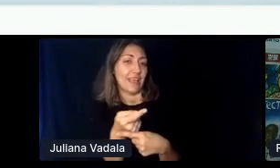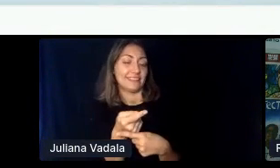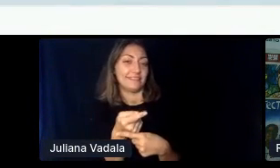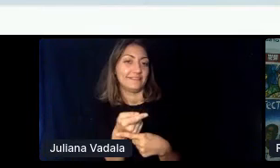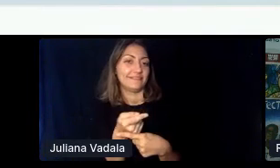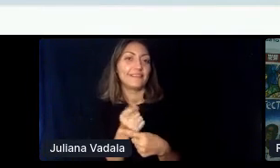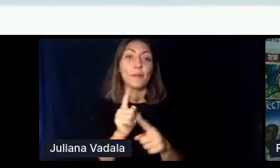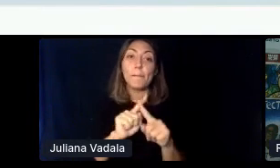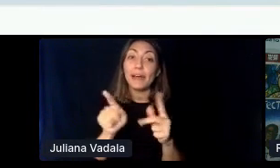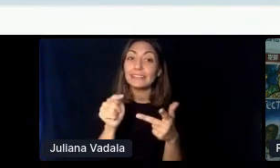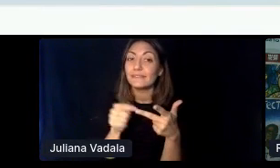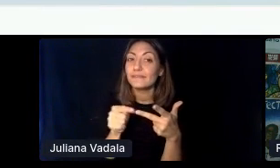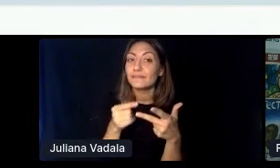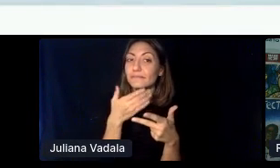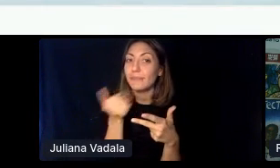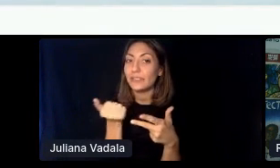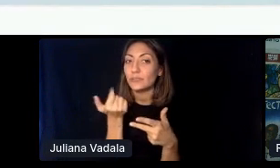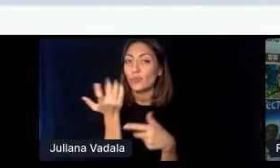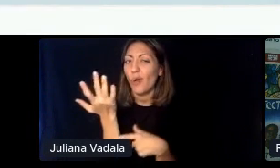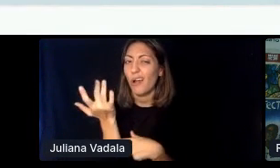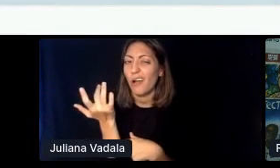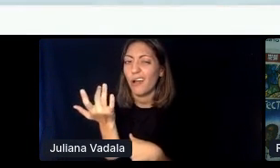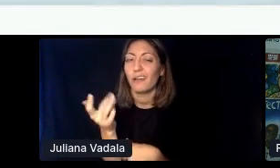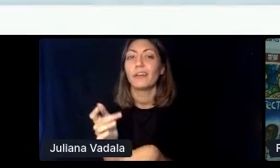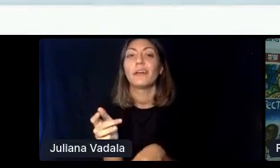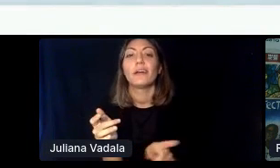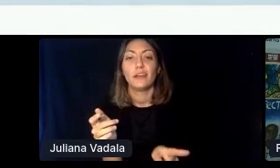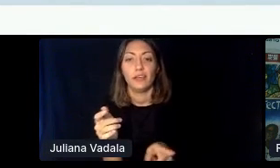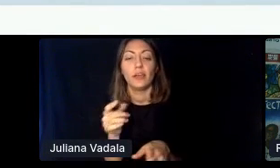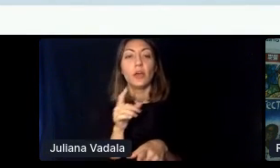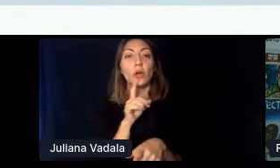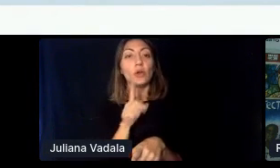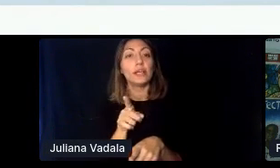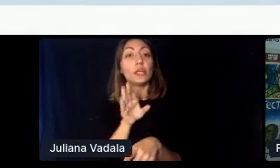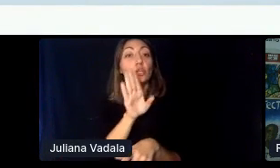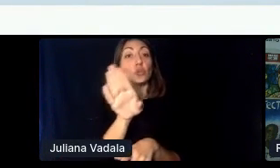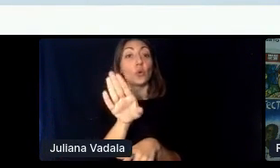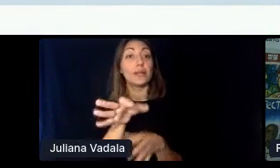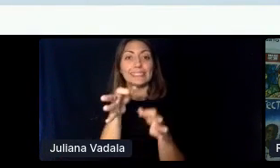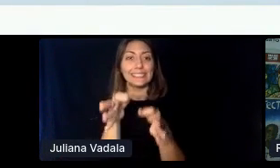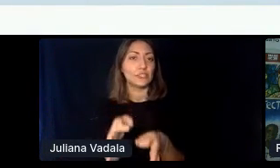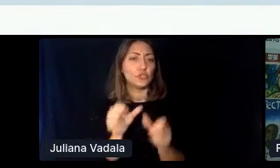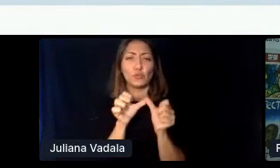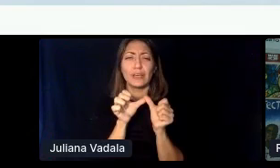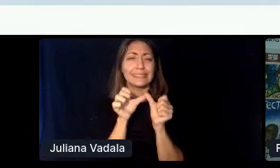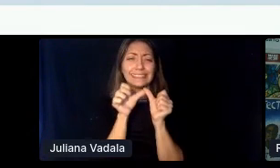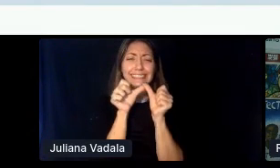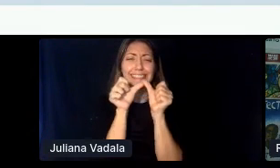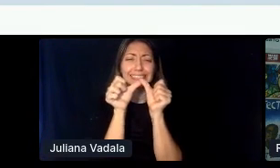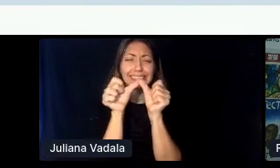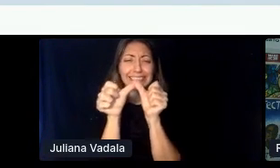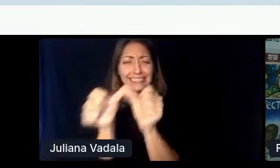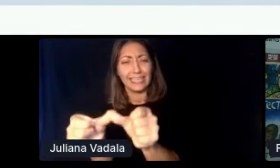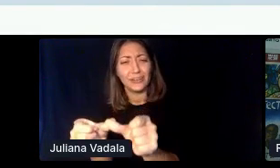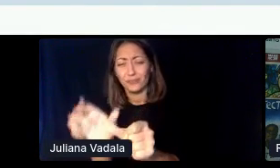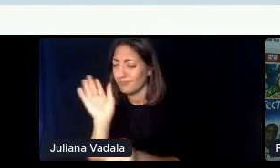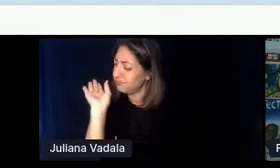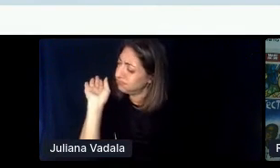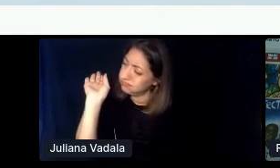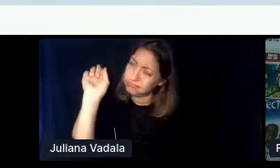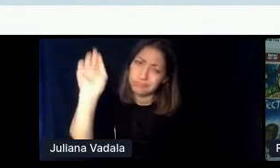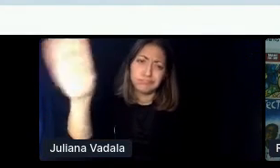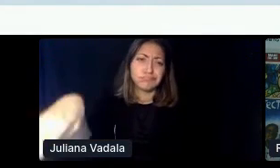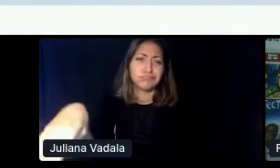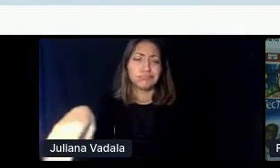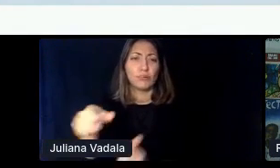why C works, the choice to continue with the script is where B went wrong. If you